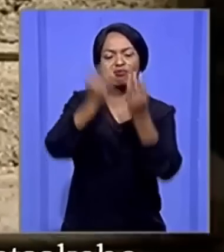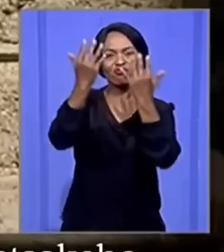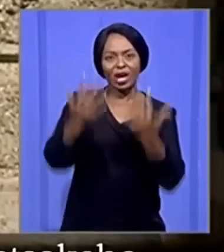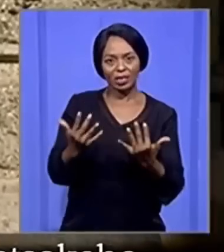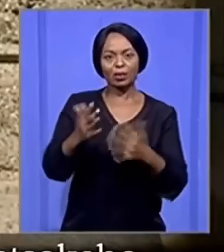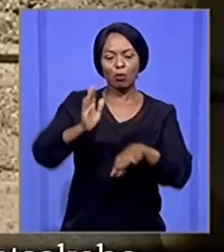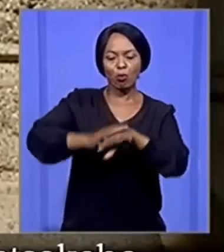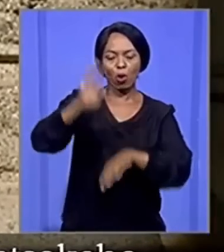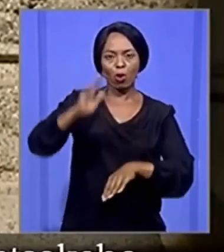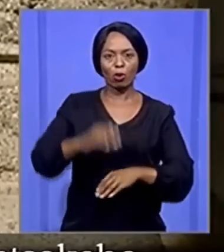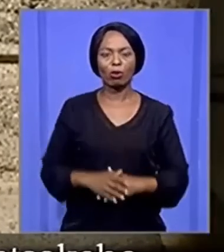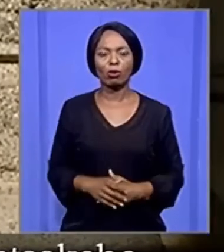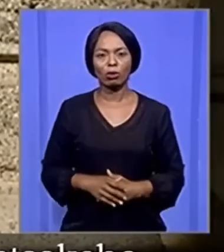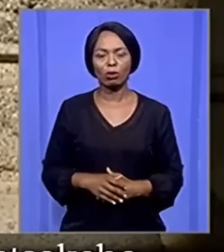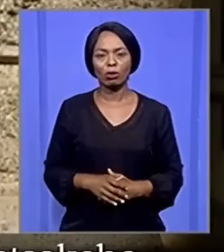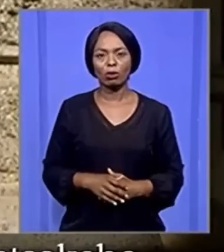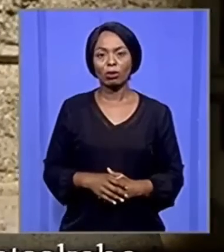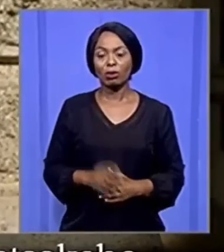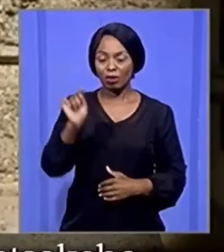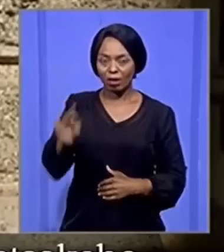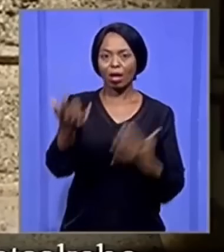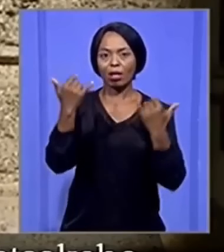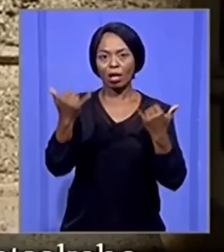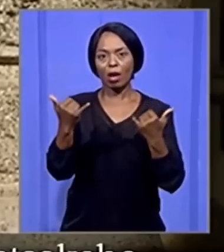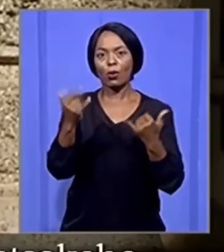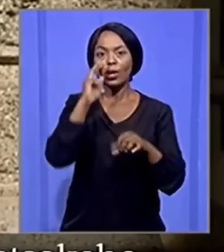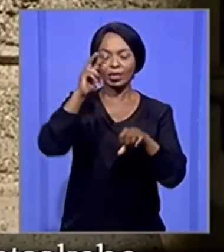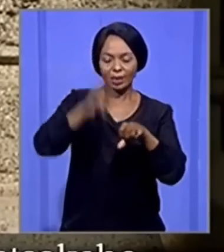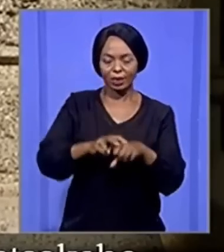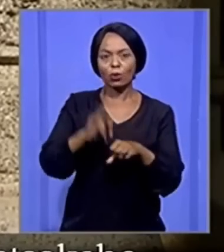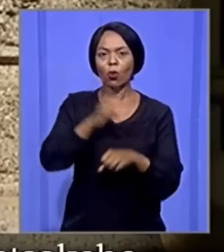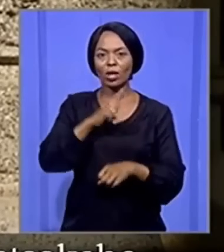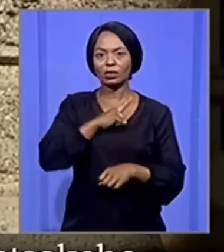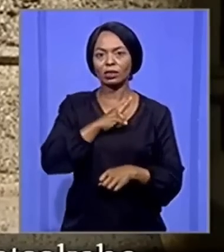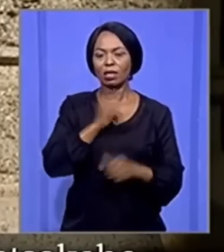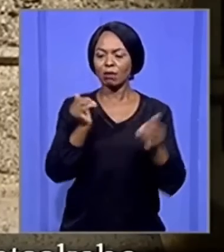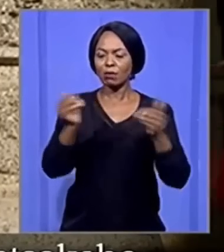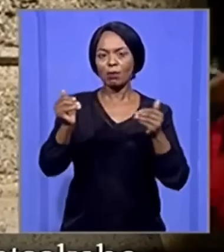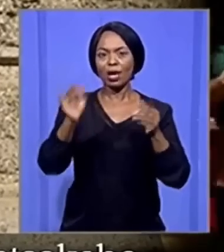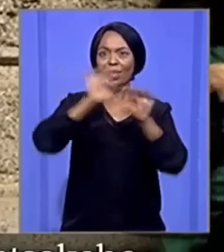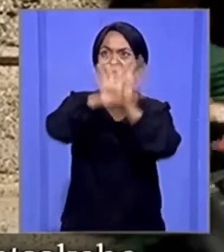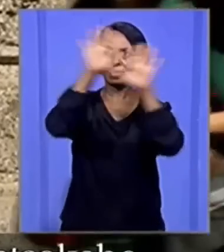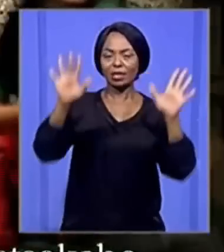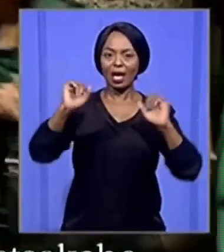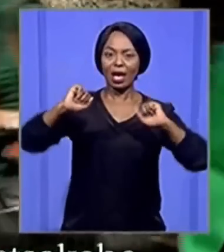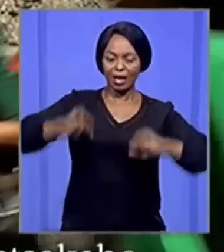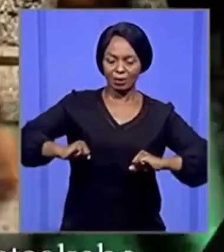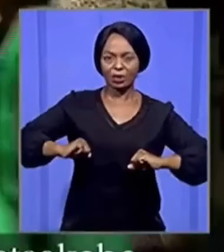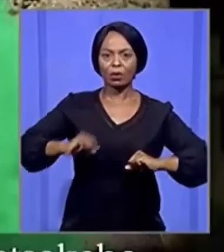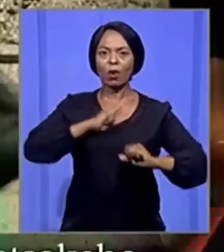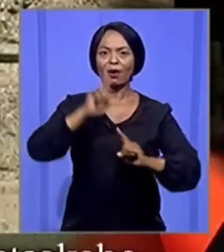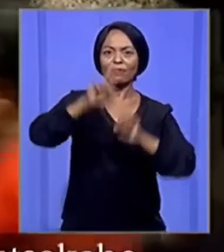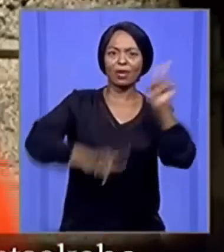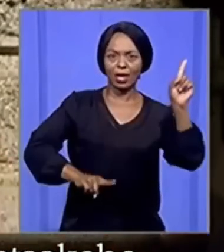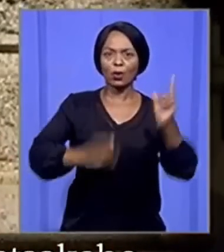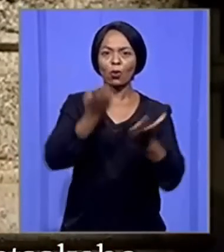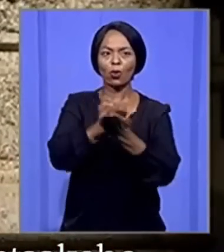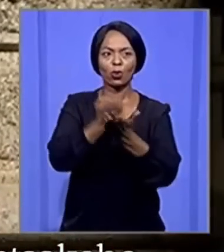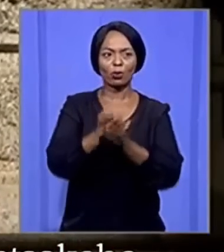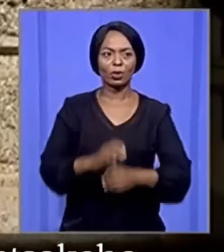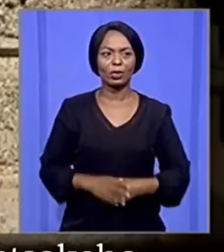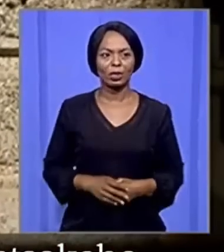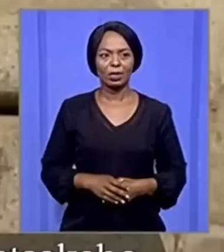are very much worried about the fact that he's stepping into the reserves, which is a clear admission that they fail to ignite our economy. We can't